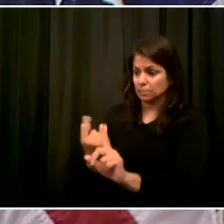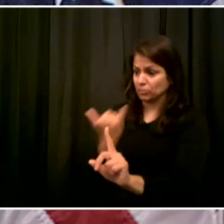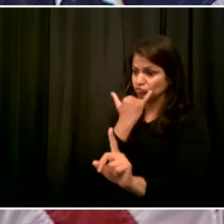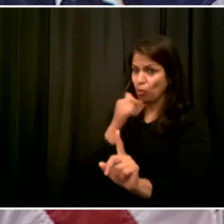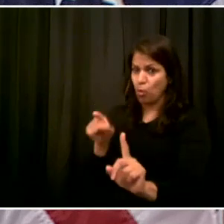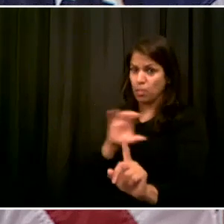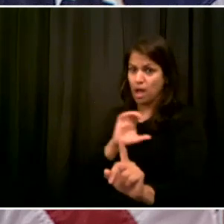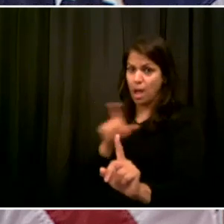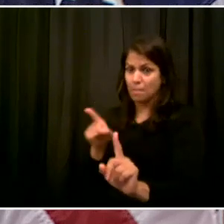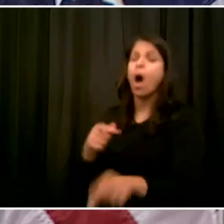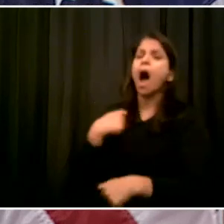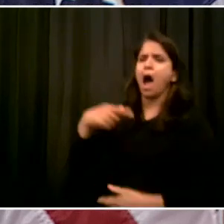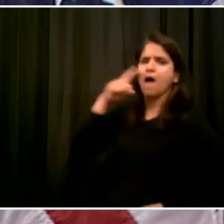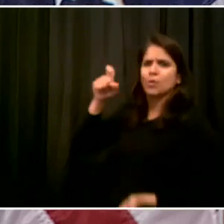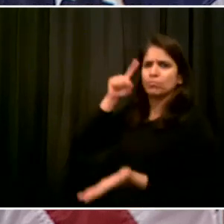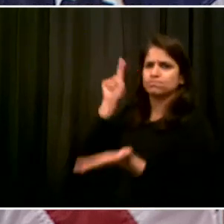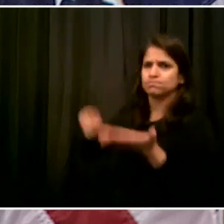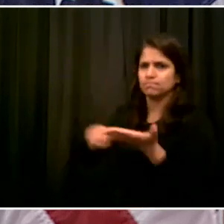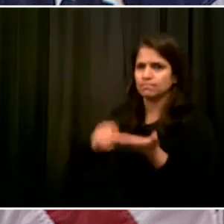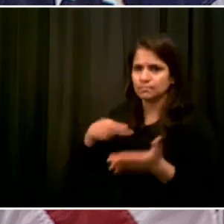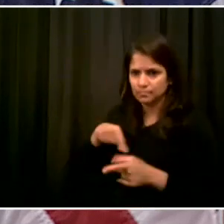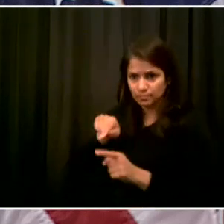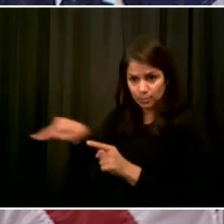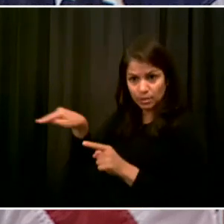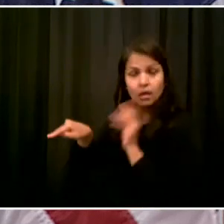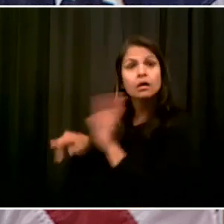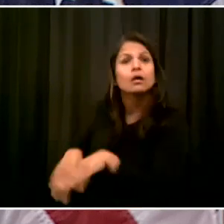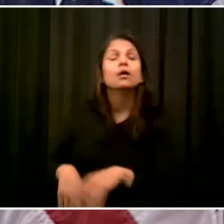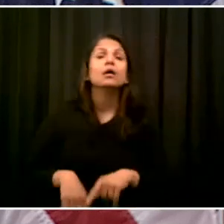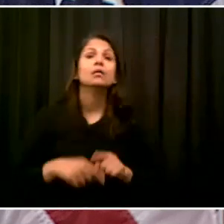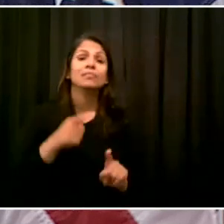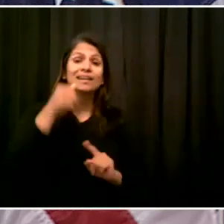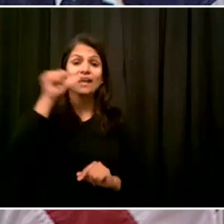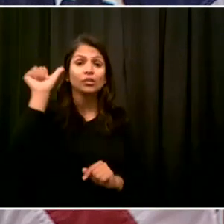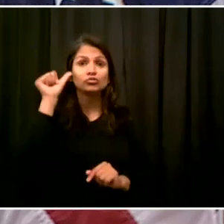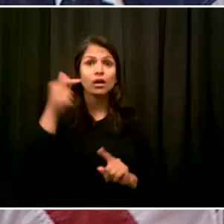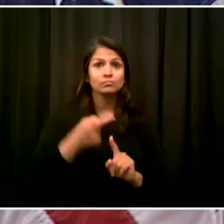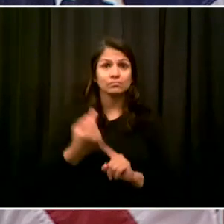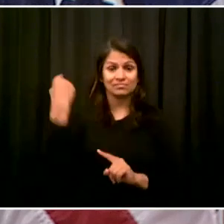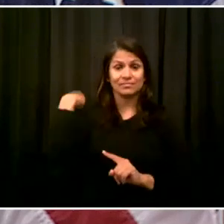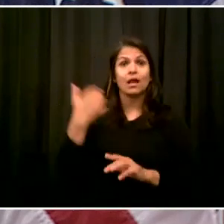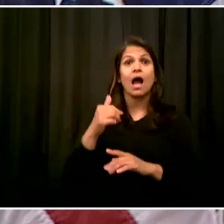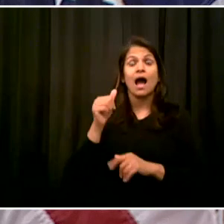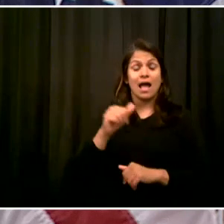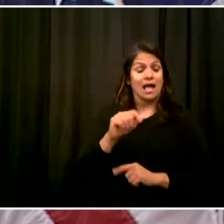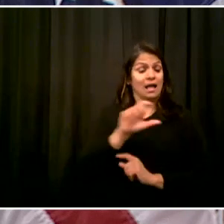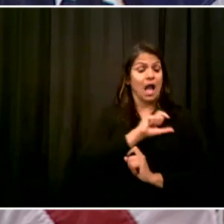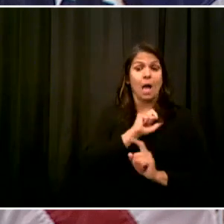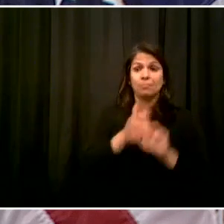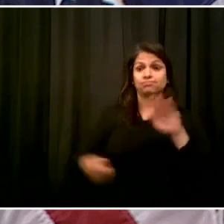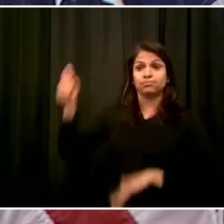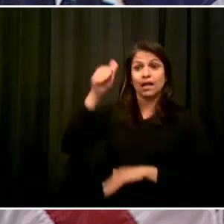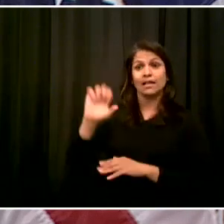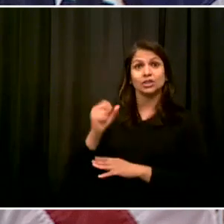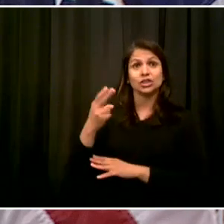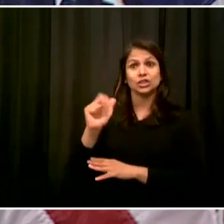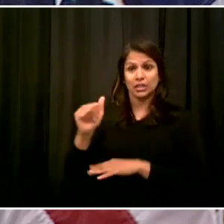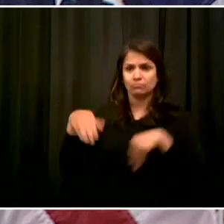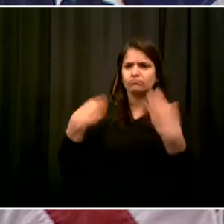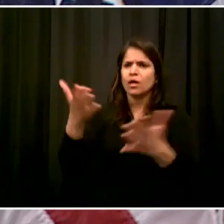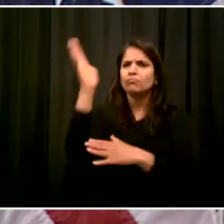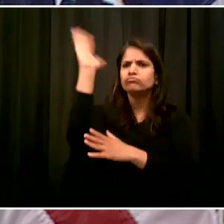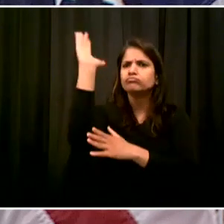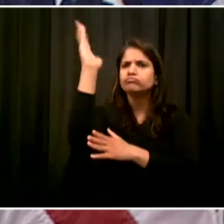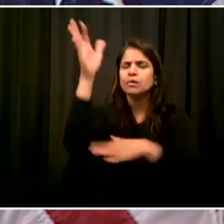things the NYPD needs to do better. And I am the first to say we all in city government need to do things better. But he